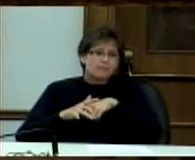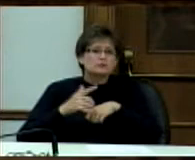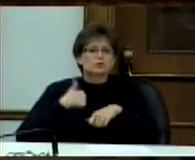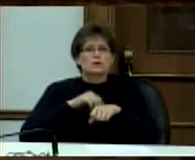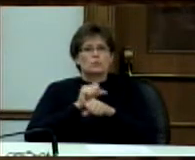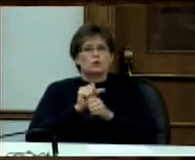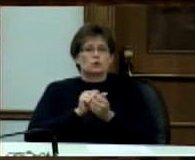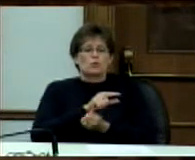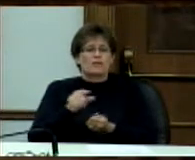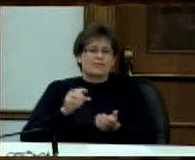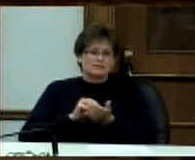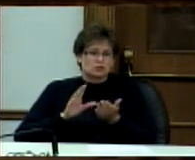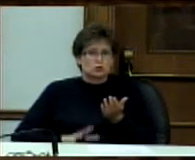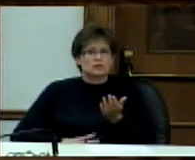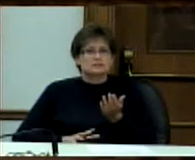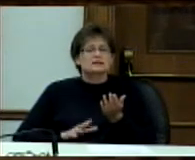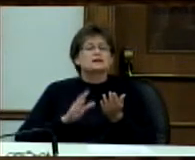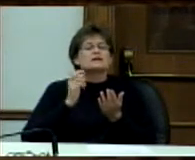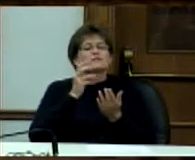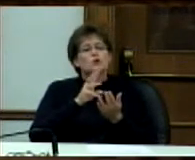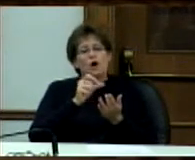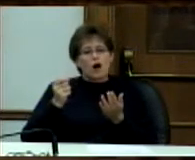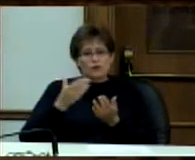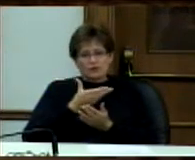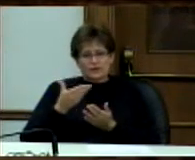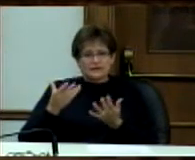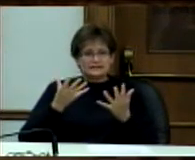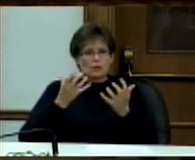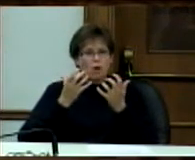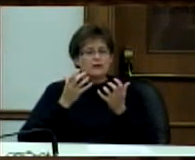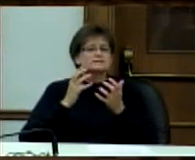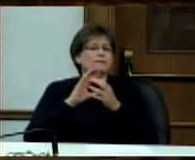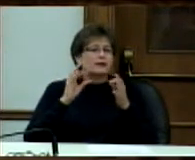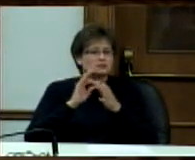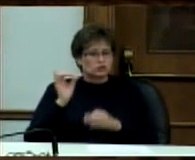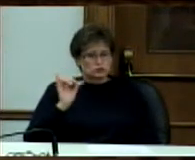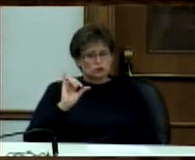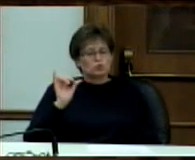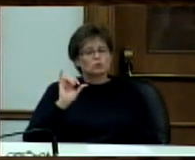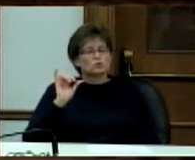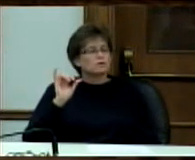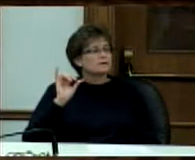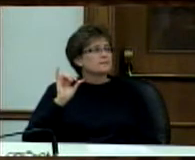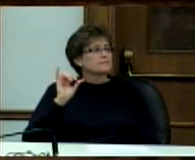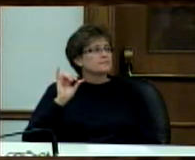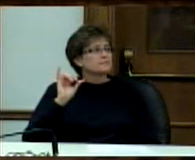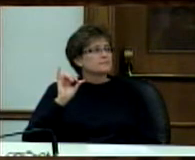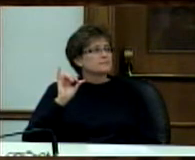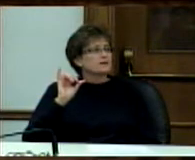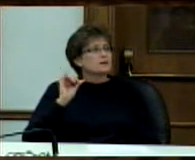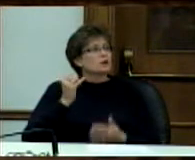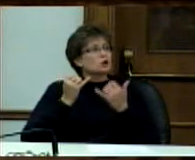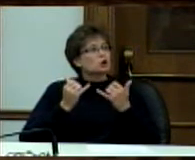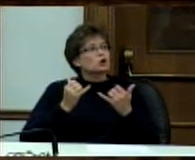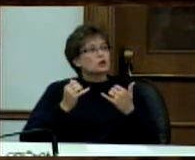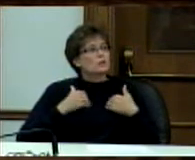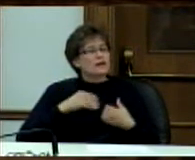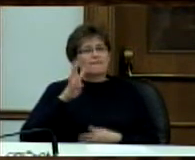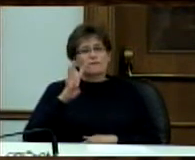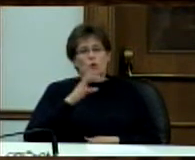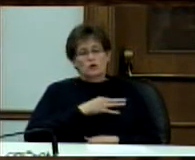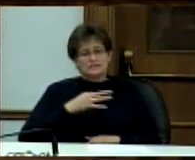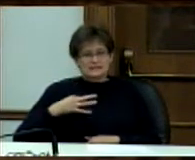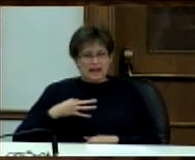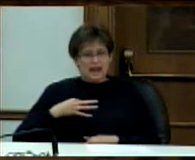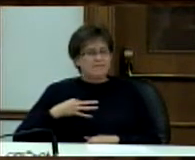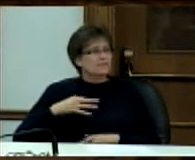to work with our kids. There are some other items in here, and I'd like to mention some of those. There are now currently